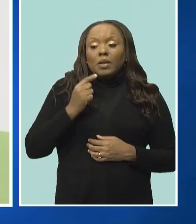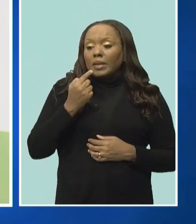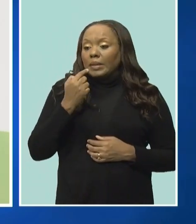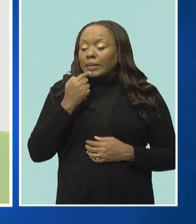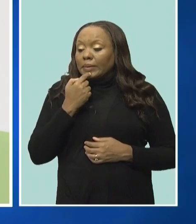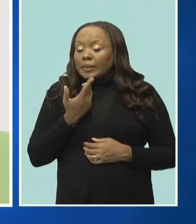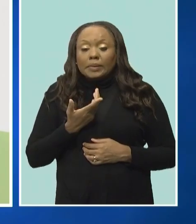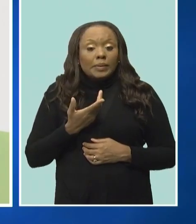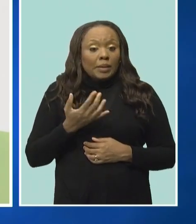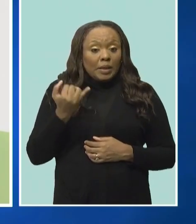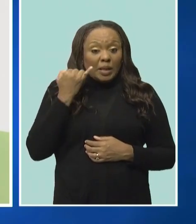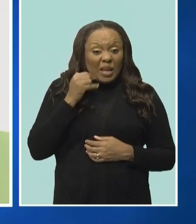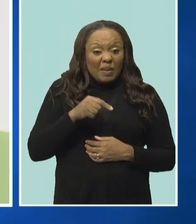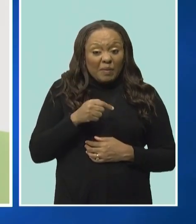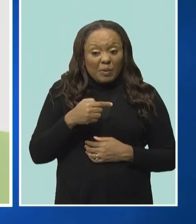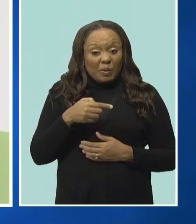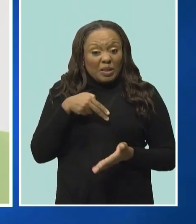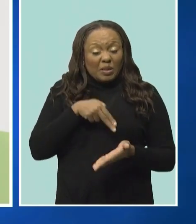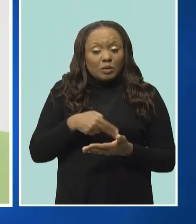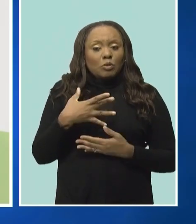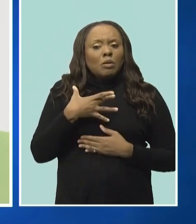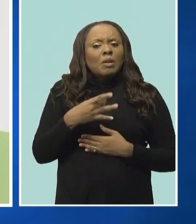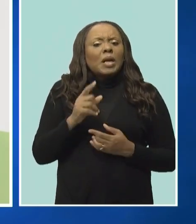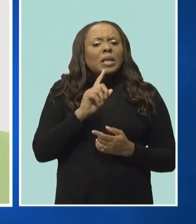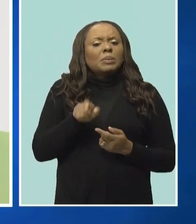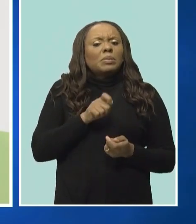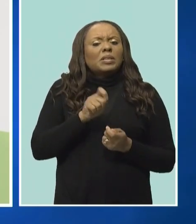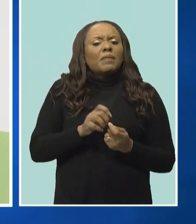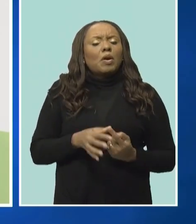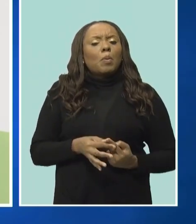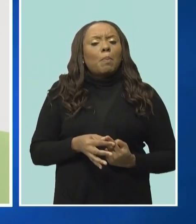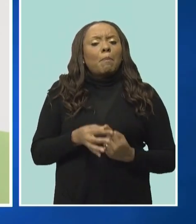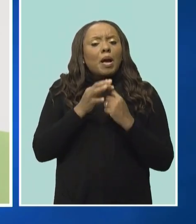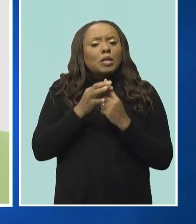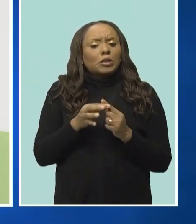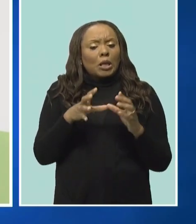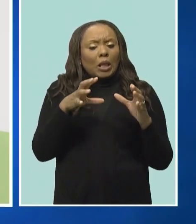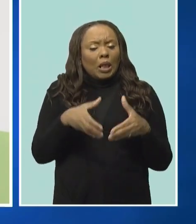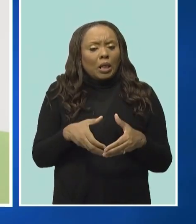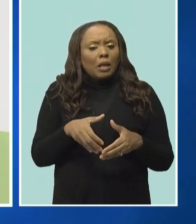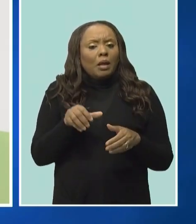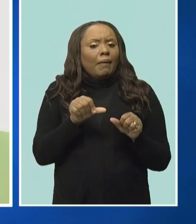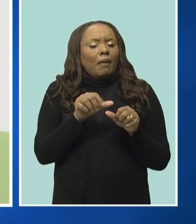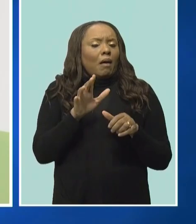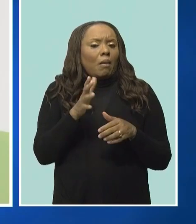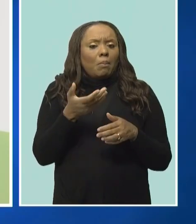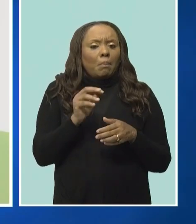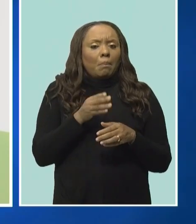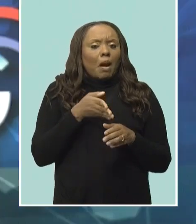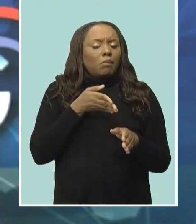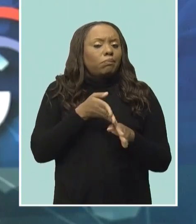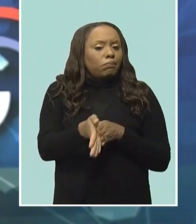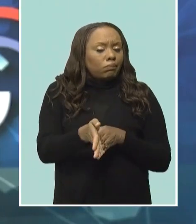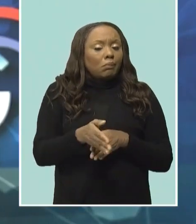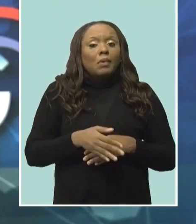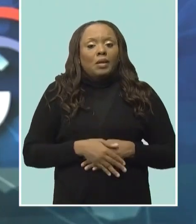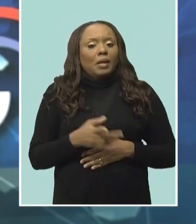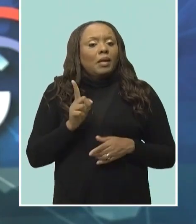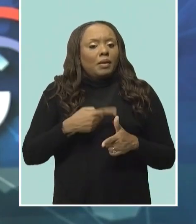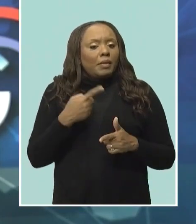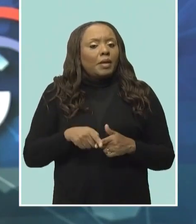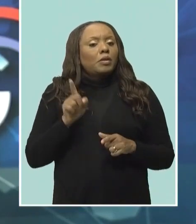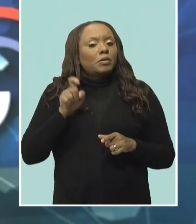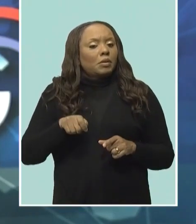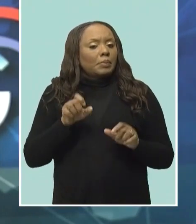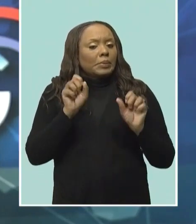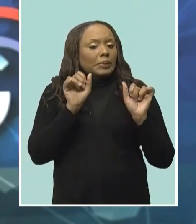areas that they like, and be able to progress upwardly as it relates to their salaries. The health